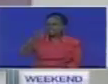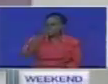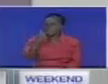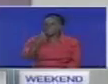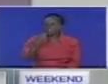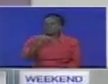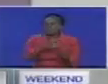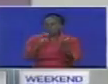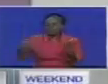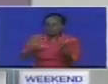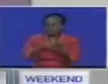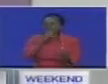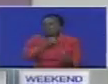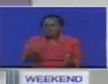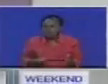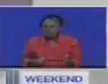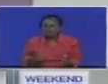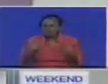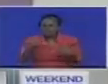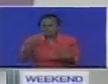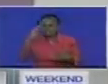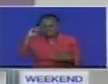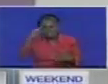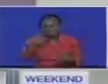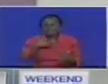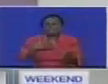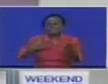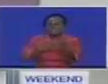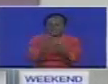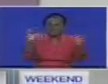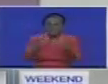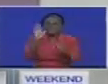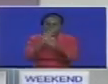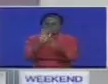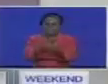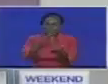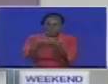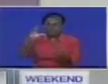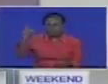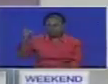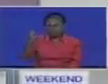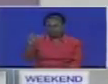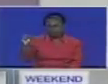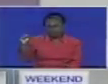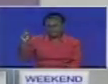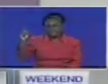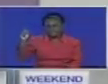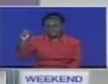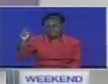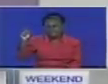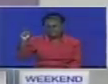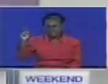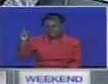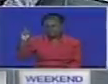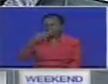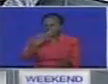guard who still think they have rights to positions in the party. There's many more text messages and tweets that are coming in. We thank you all for